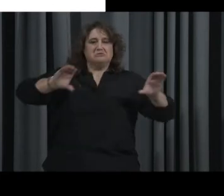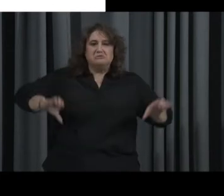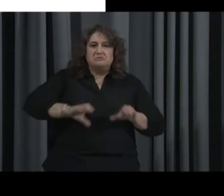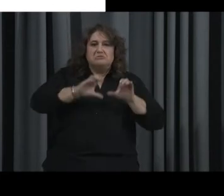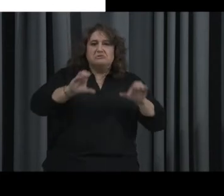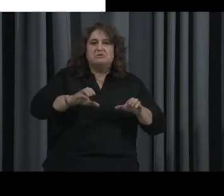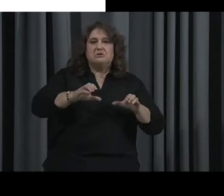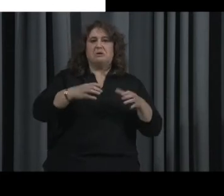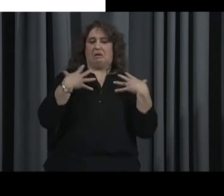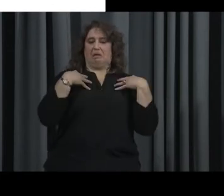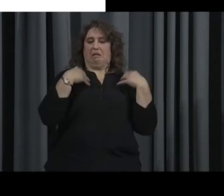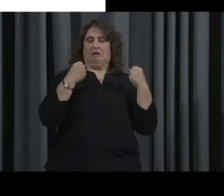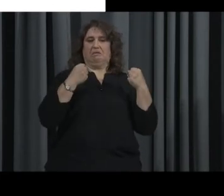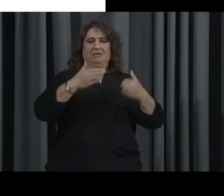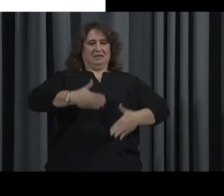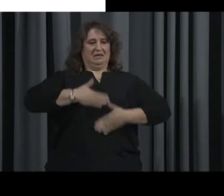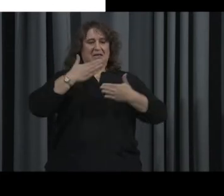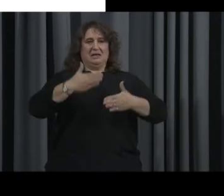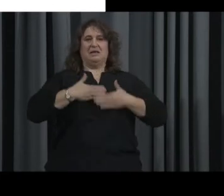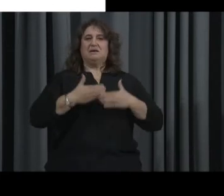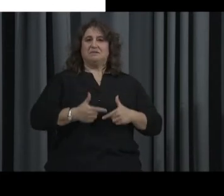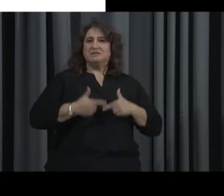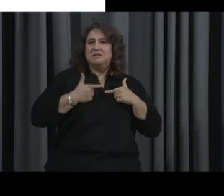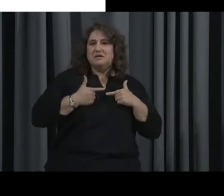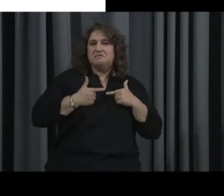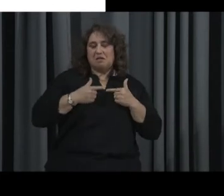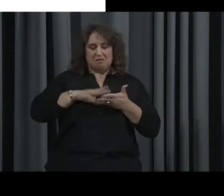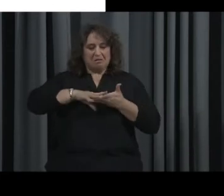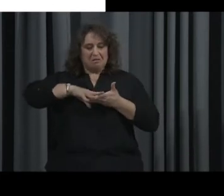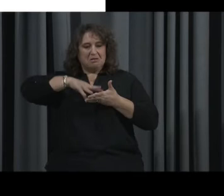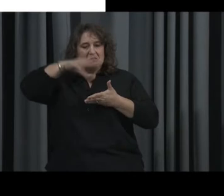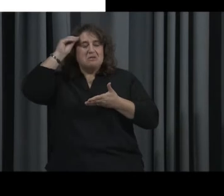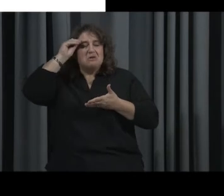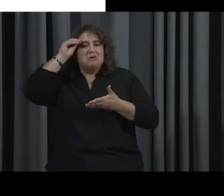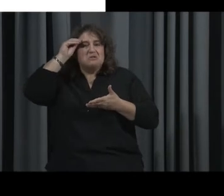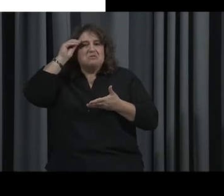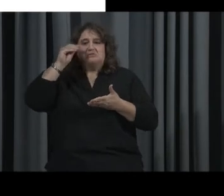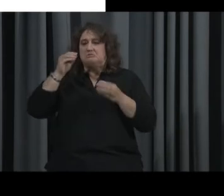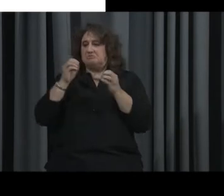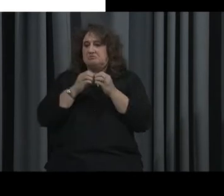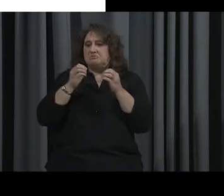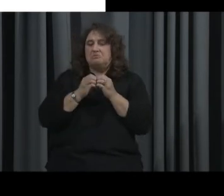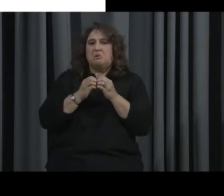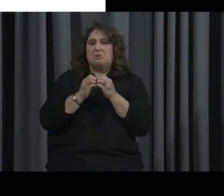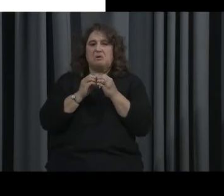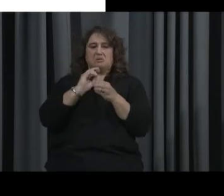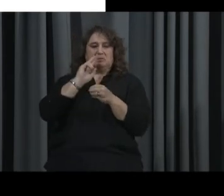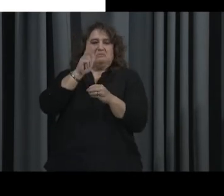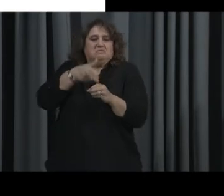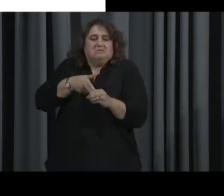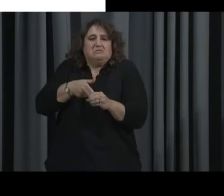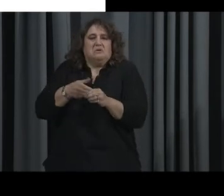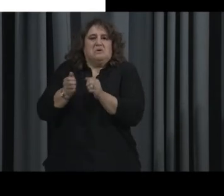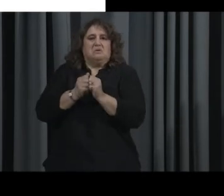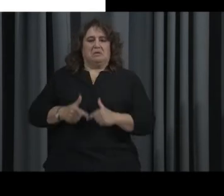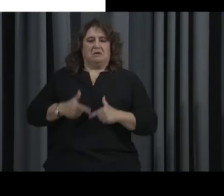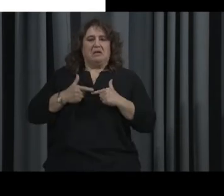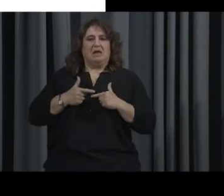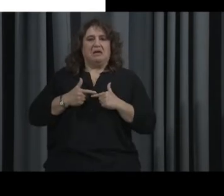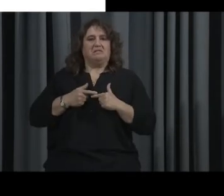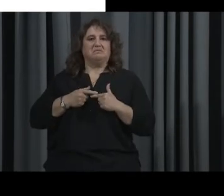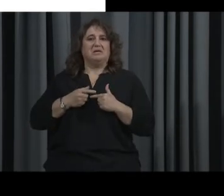happy, healthy lifestyle, and you can learn activities and participate in life, even as we're getting